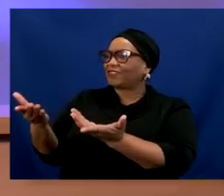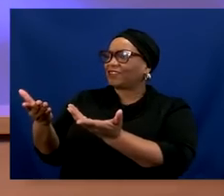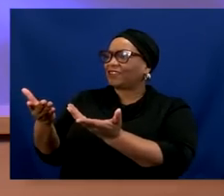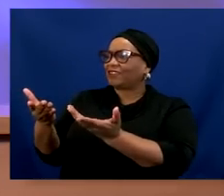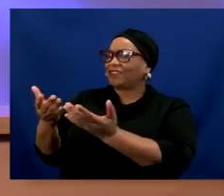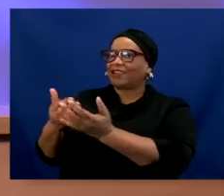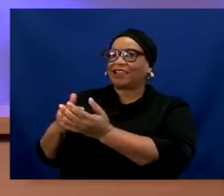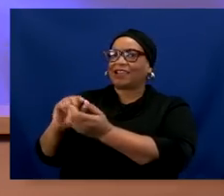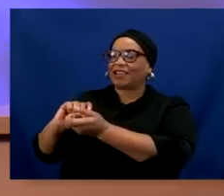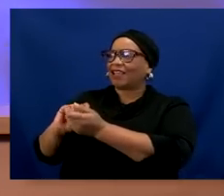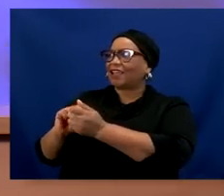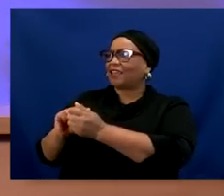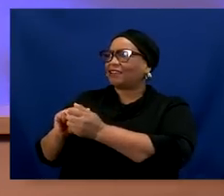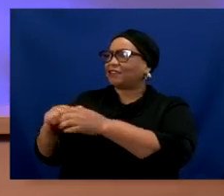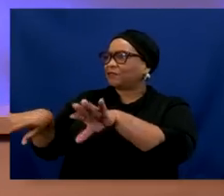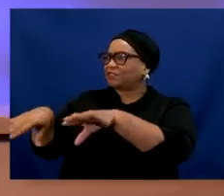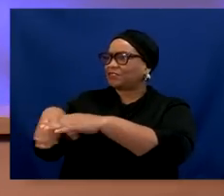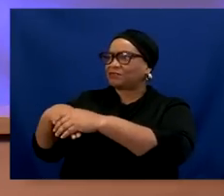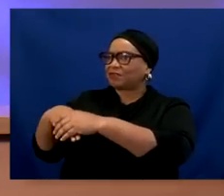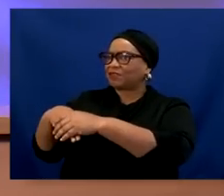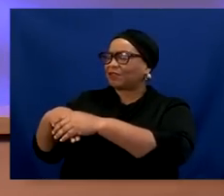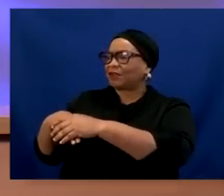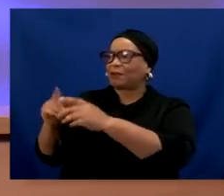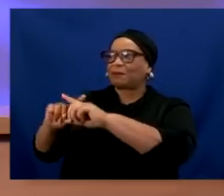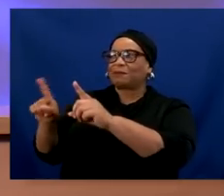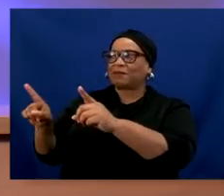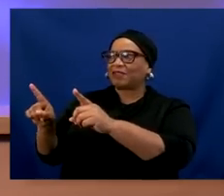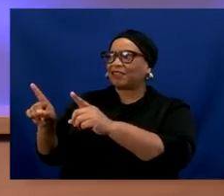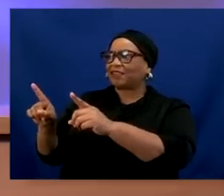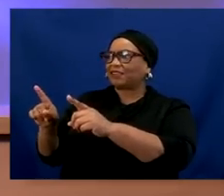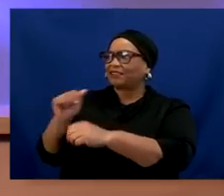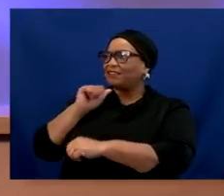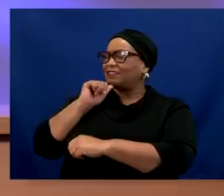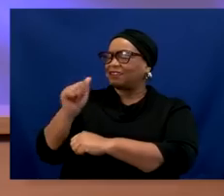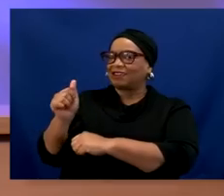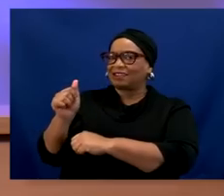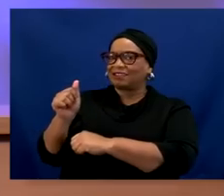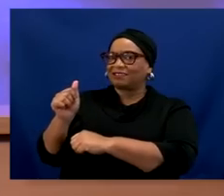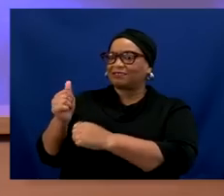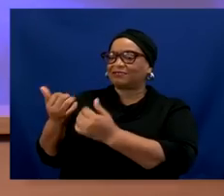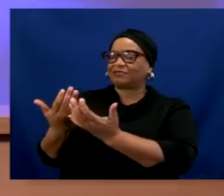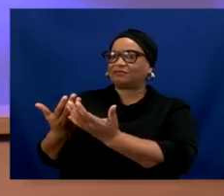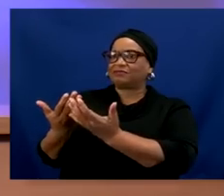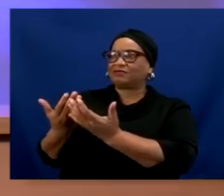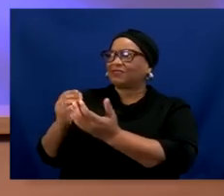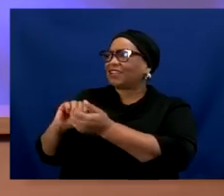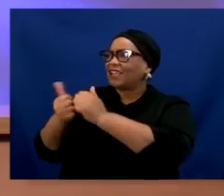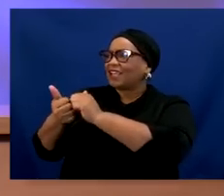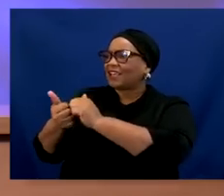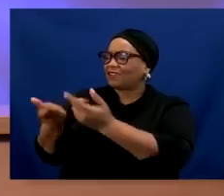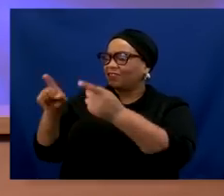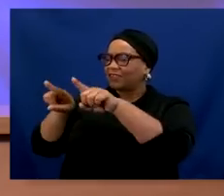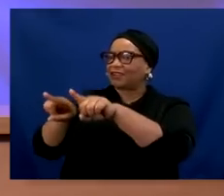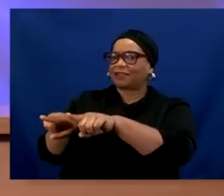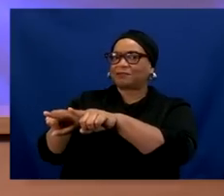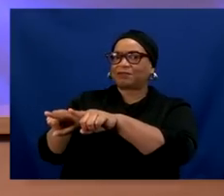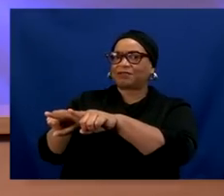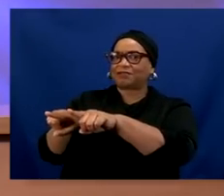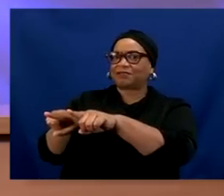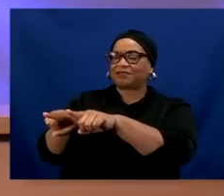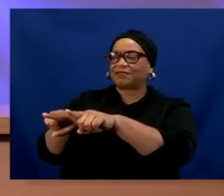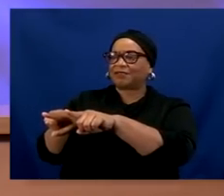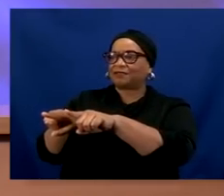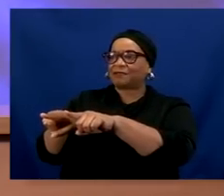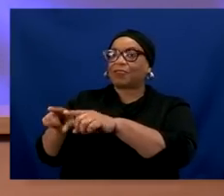her betrothed husband, Joseph, and she's trying to figure out how in the world is all this going to take place since I know